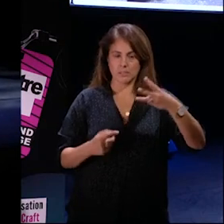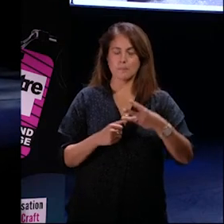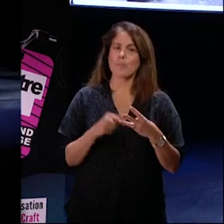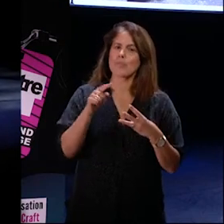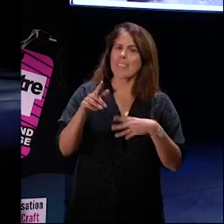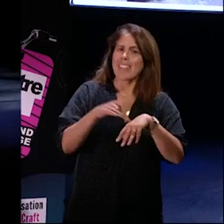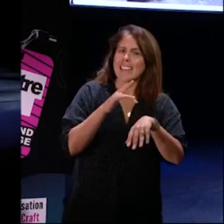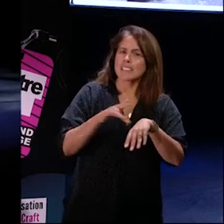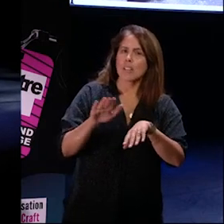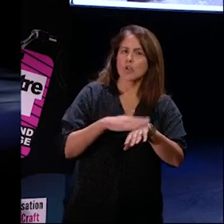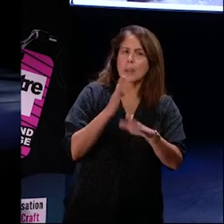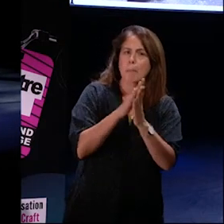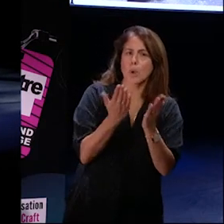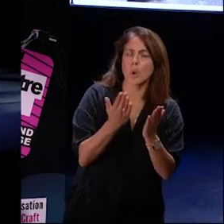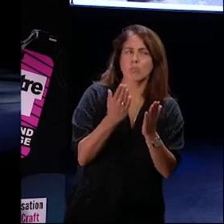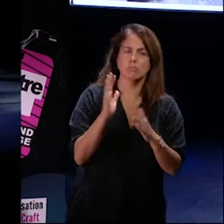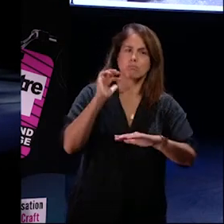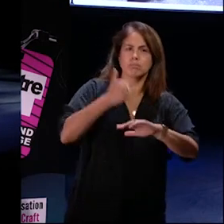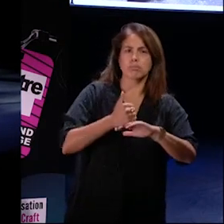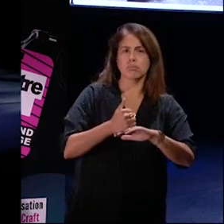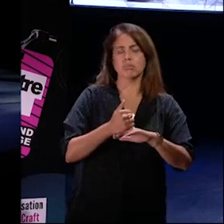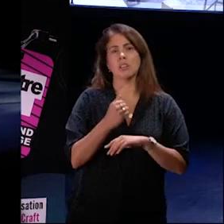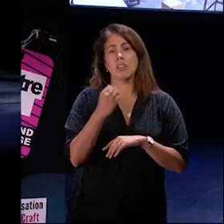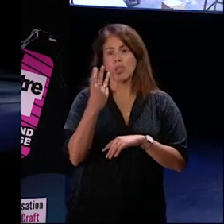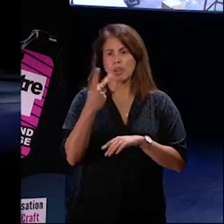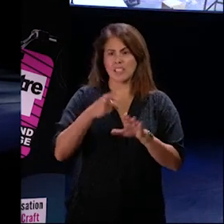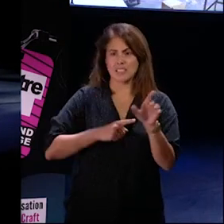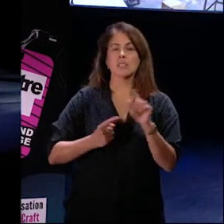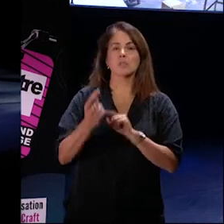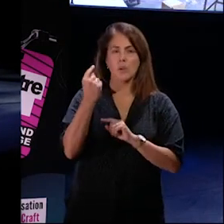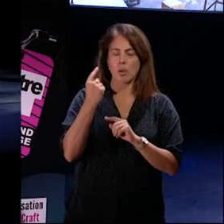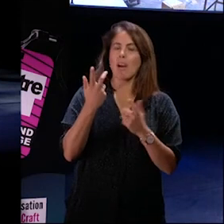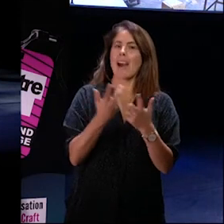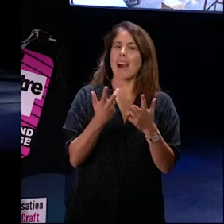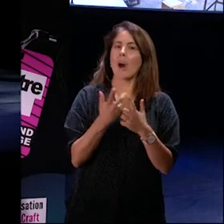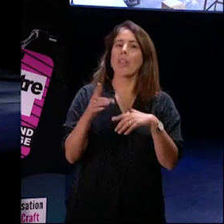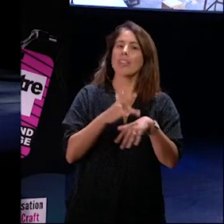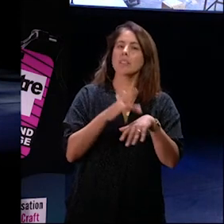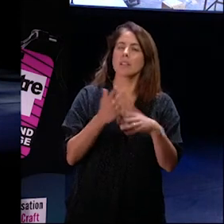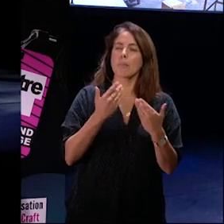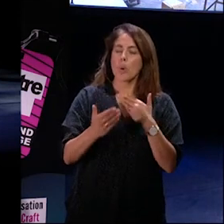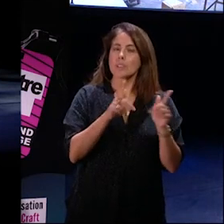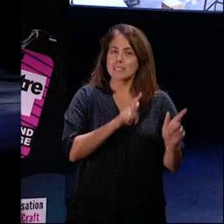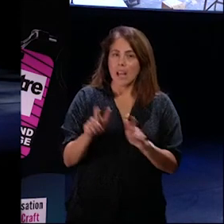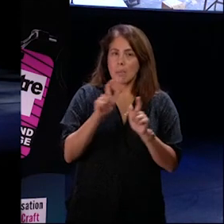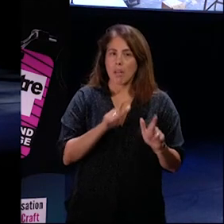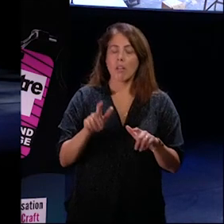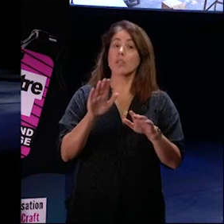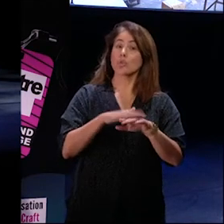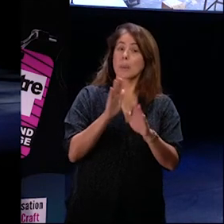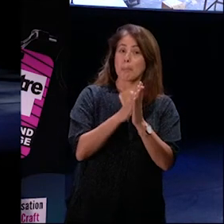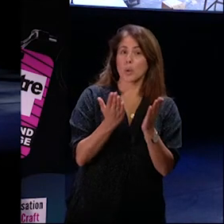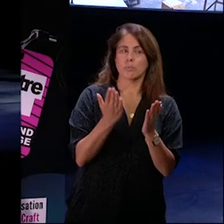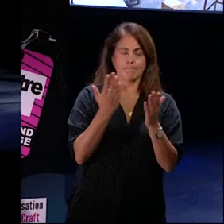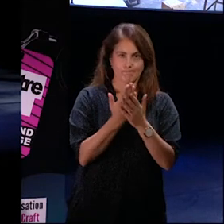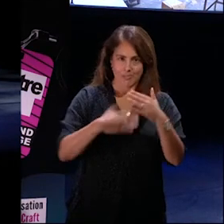was introduced about 2 years ago as a way to aid theatres to make more sustainable productions. The Green Book sets out the full